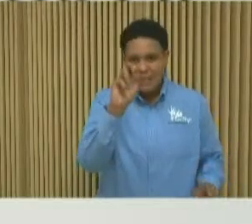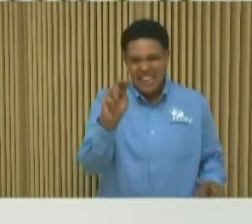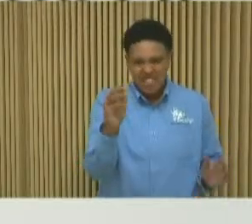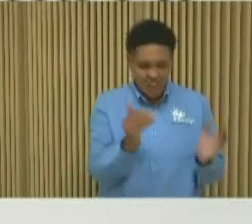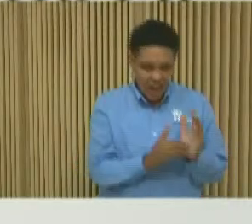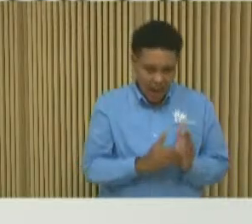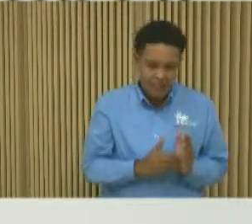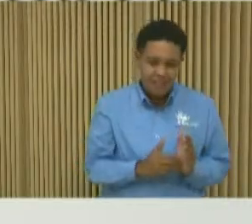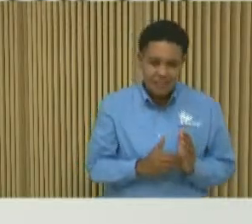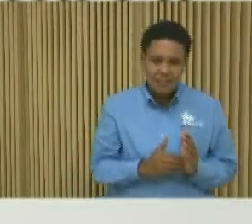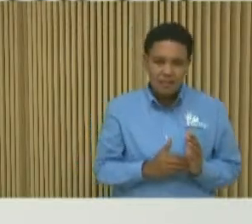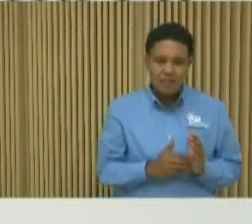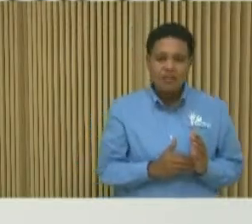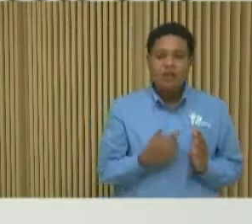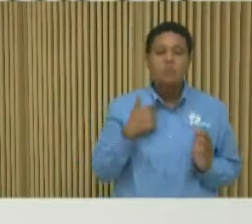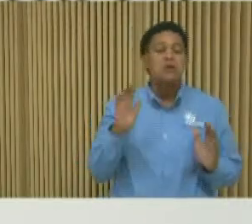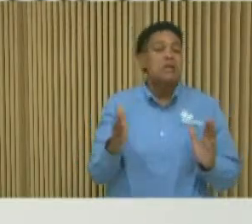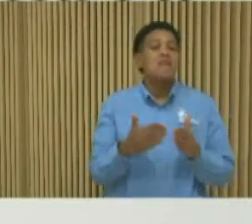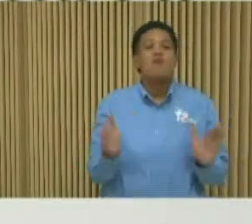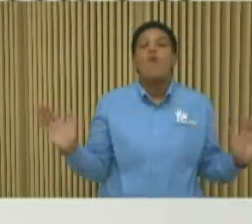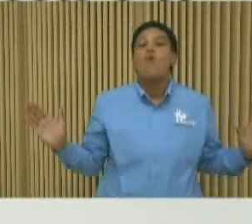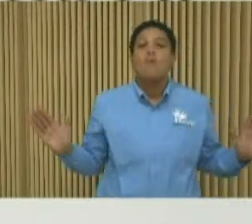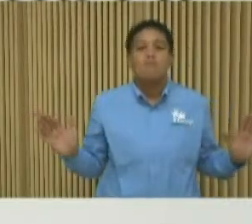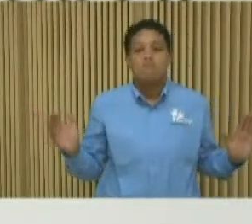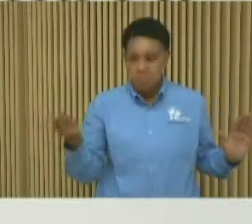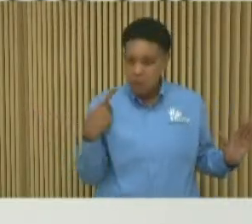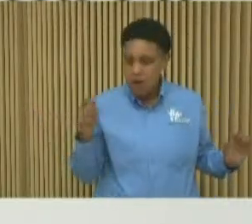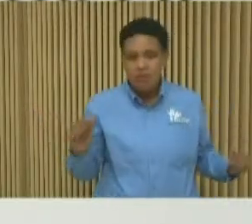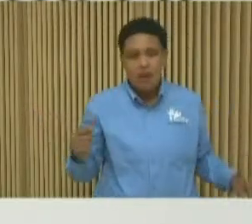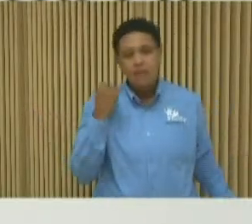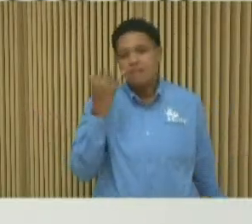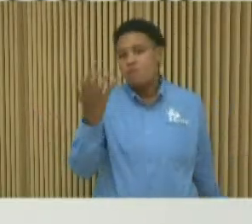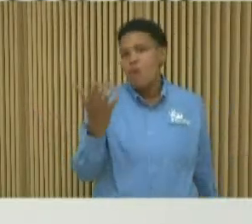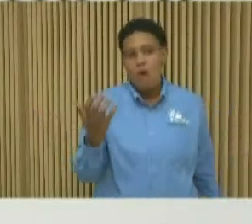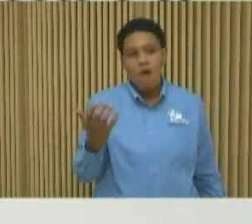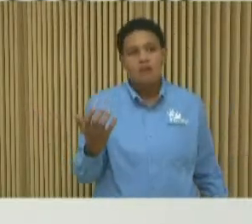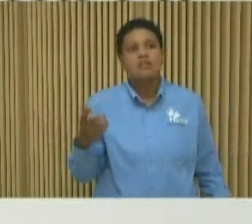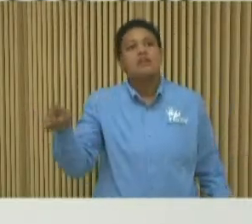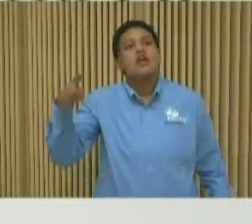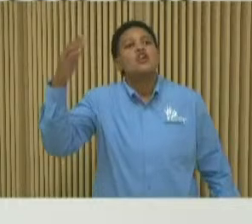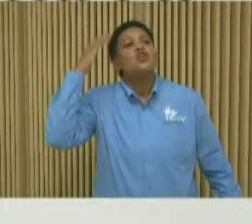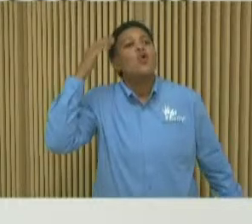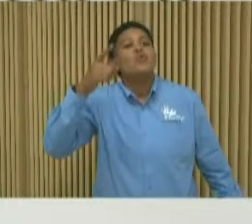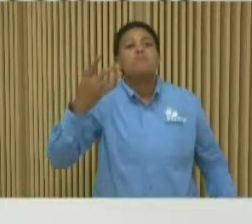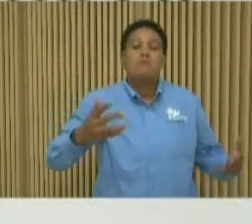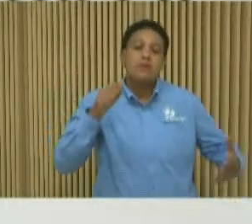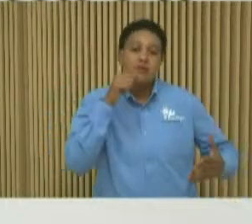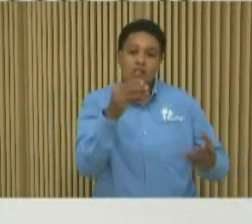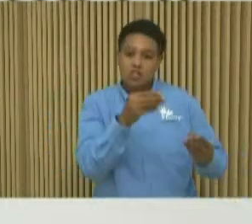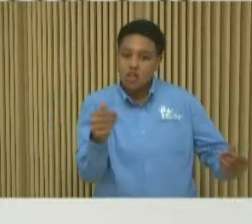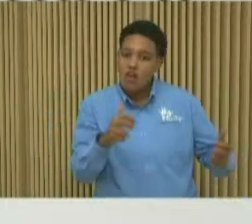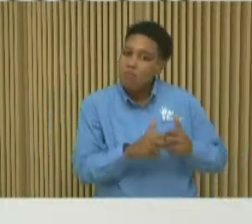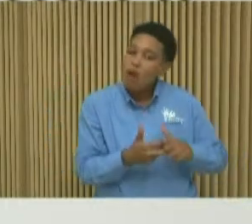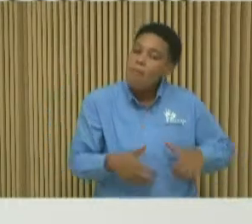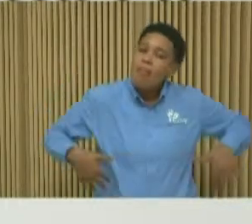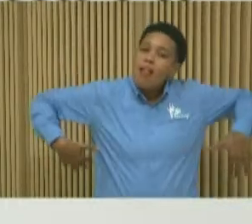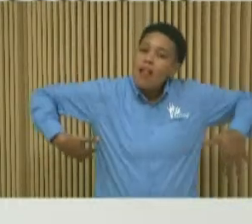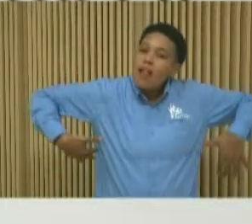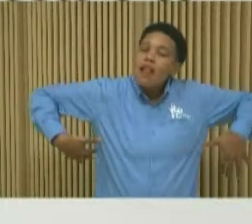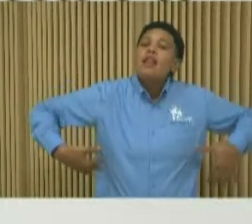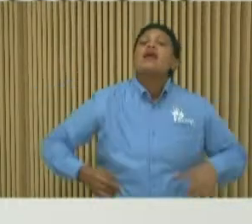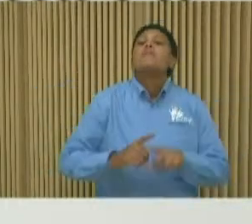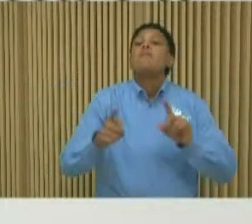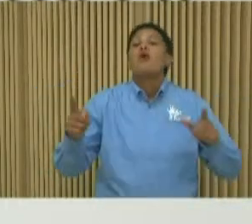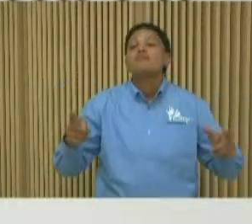We leave that open for them so that they know that you might not have resolved the matter,